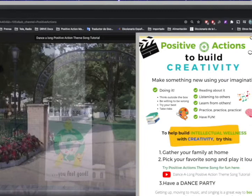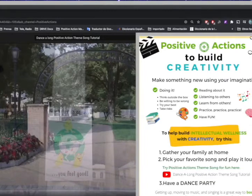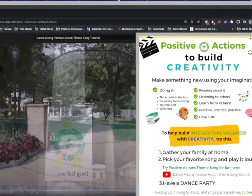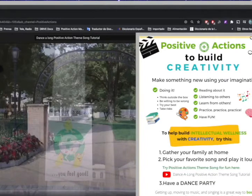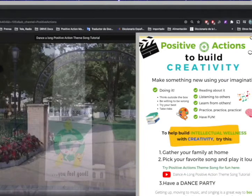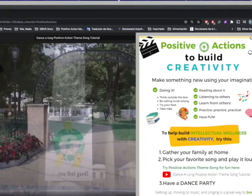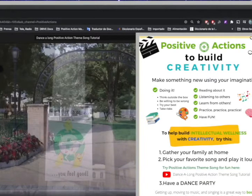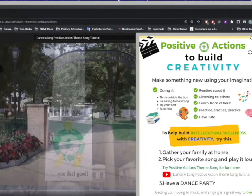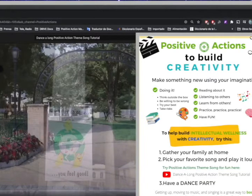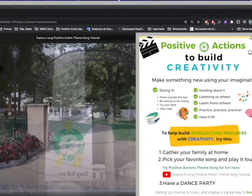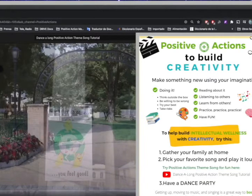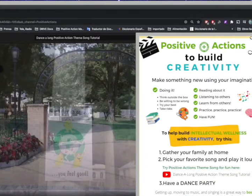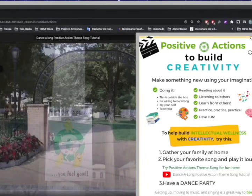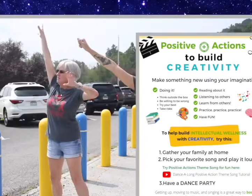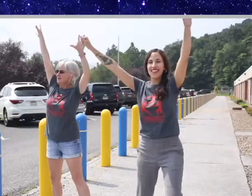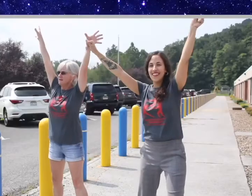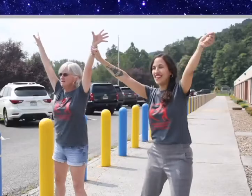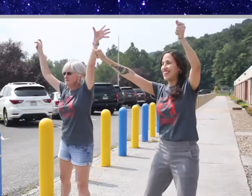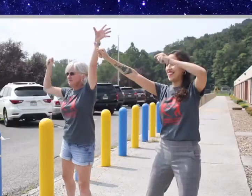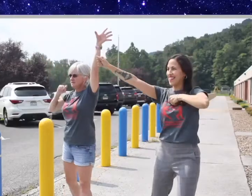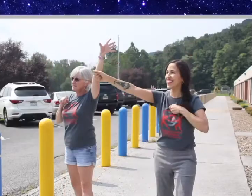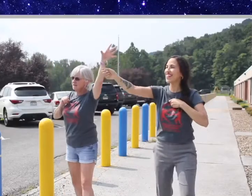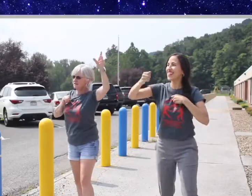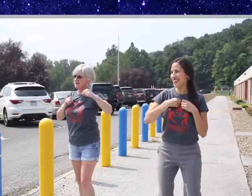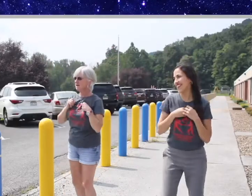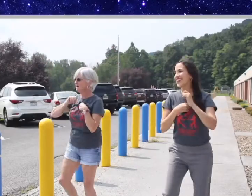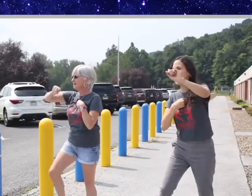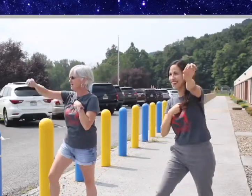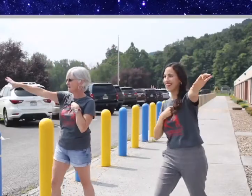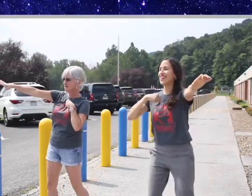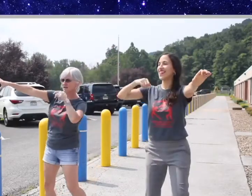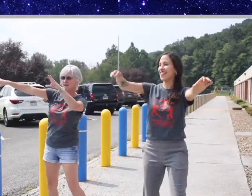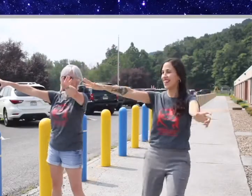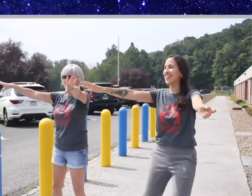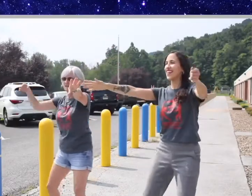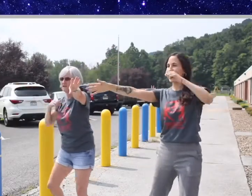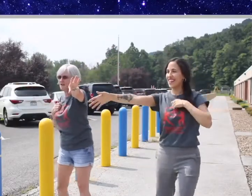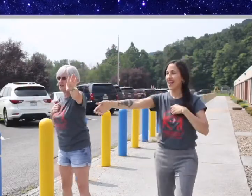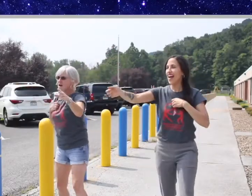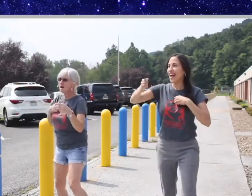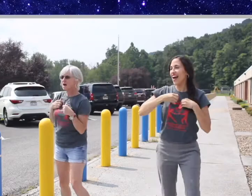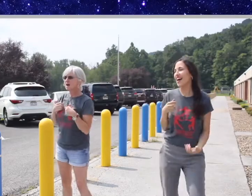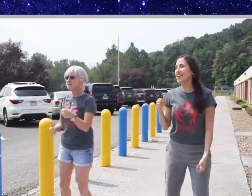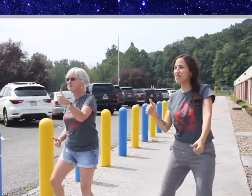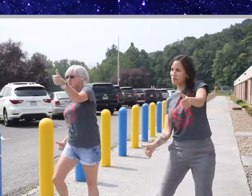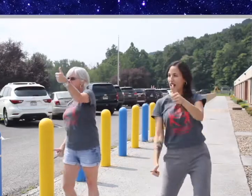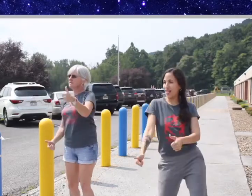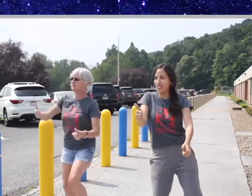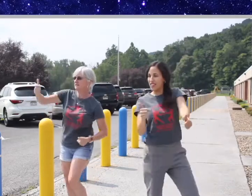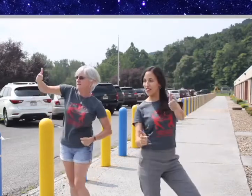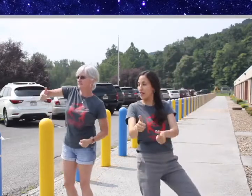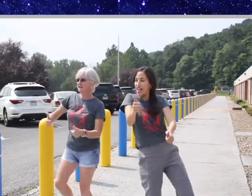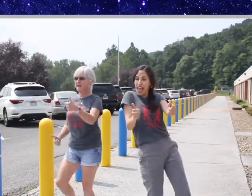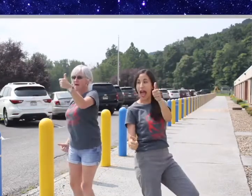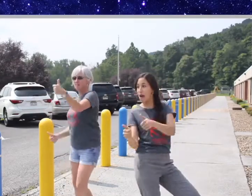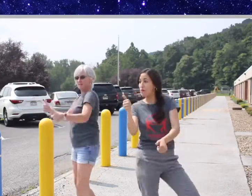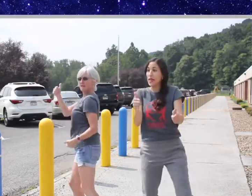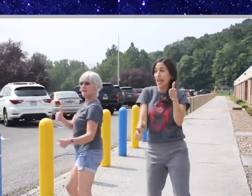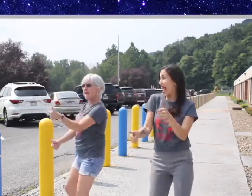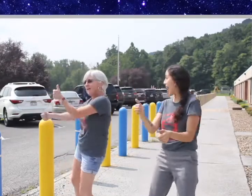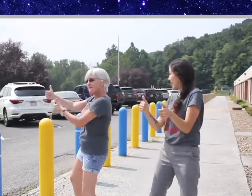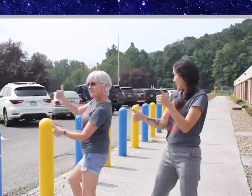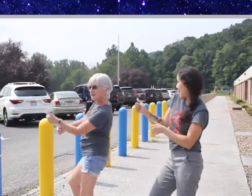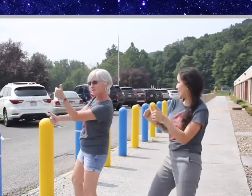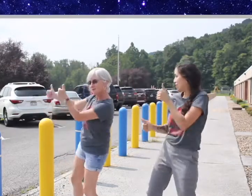Positive Actions theme song. Are you ready? Let's get started! And we want you to have a dance party and be